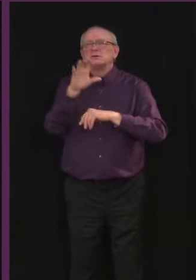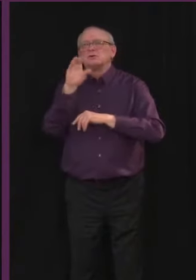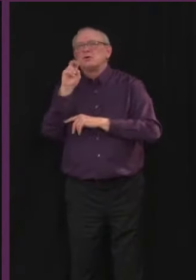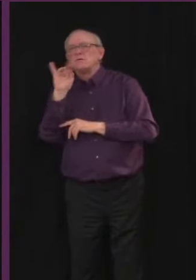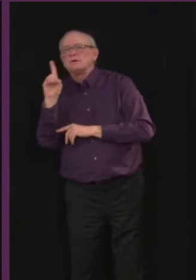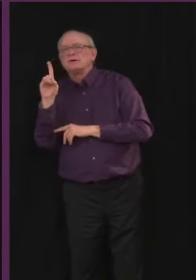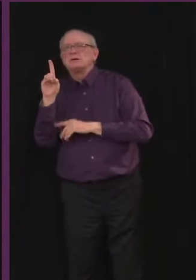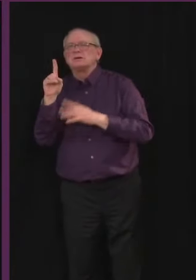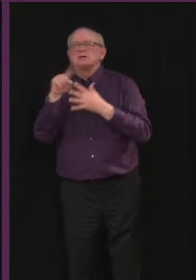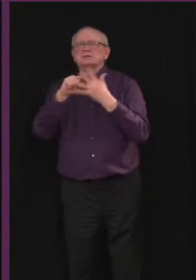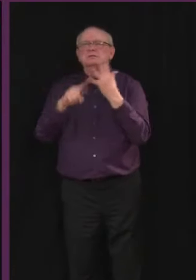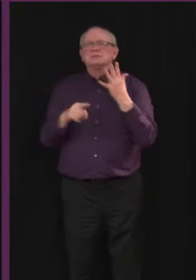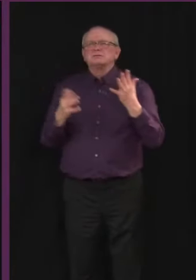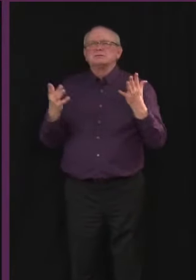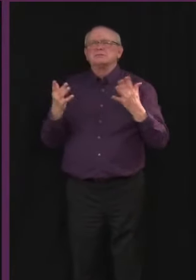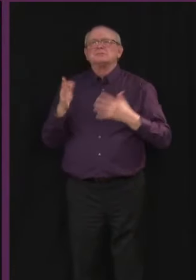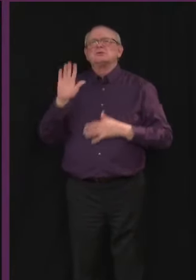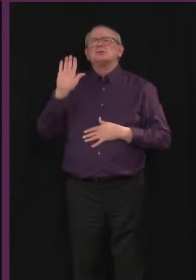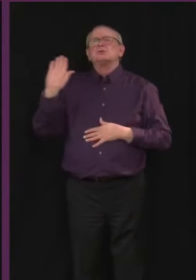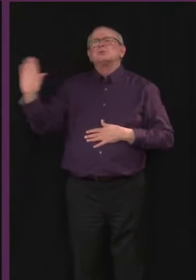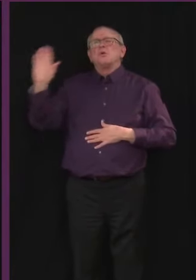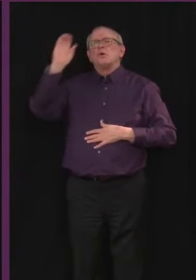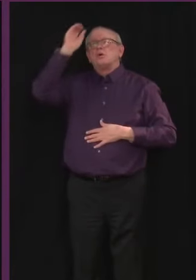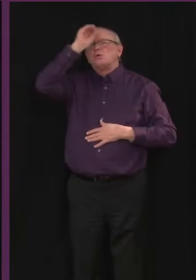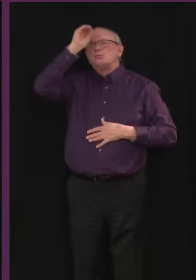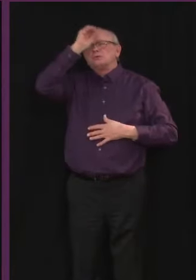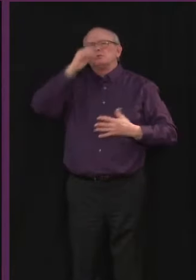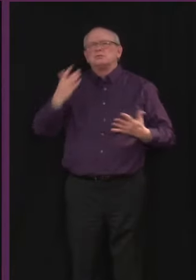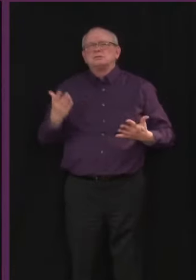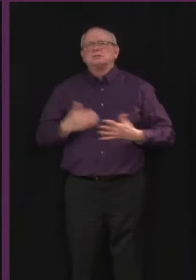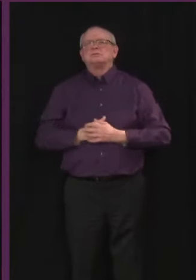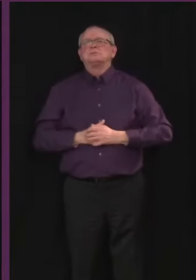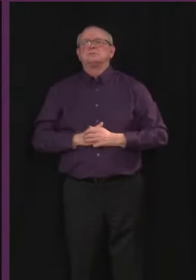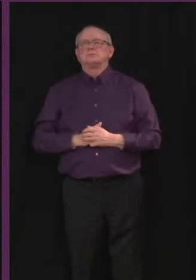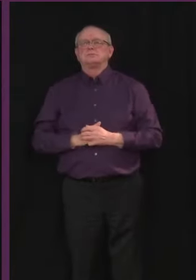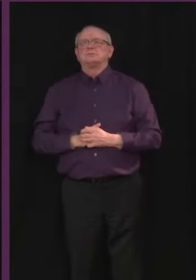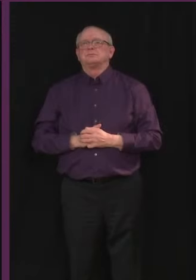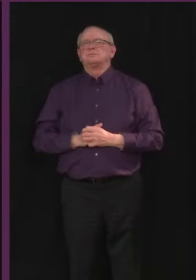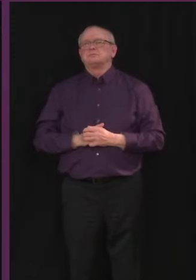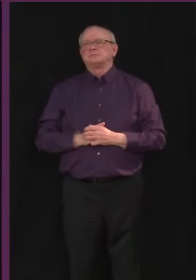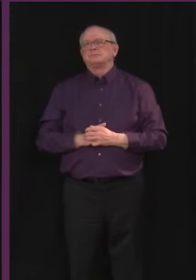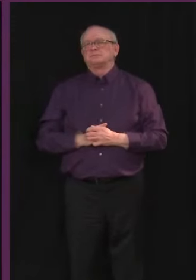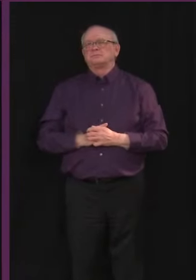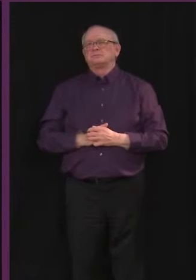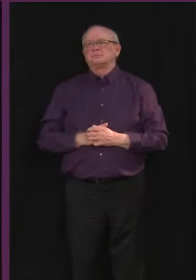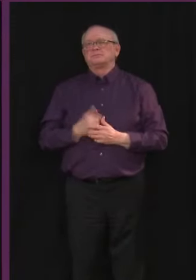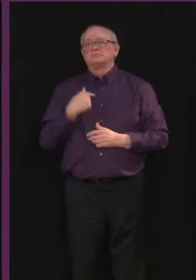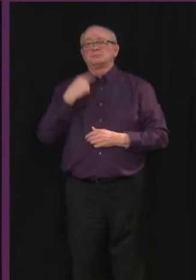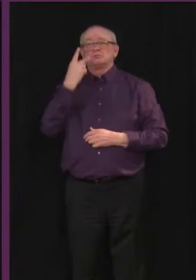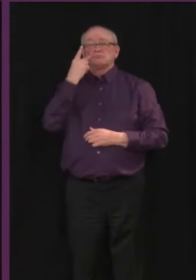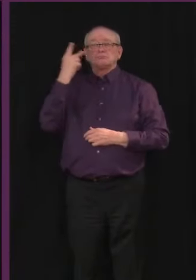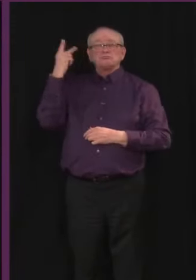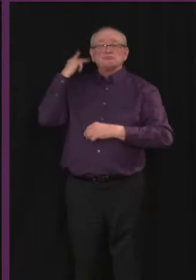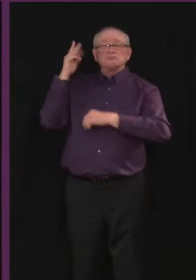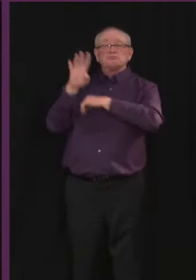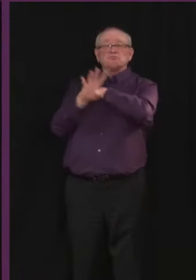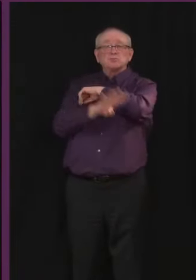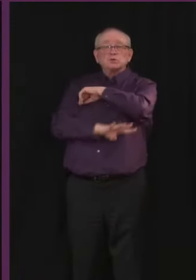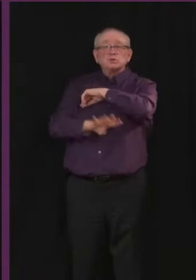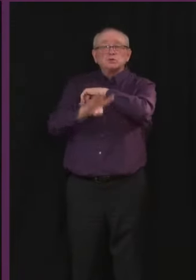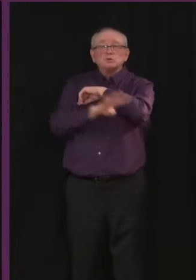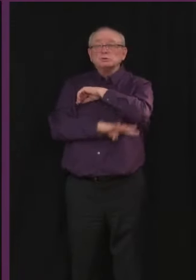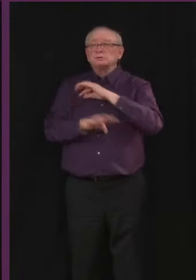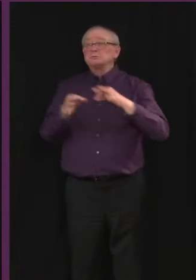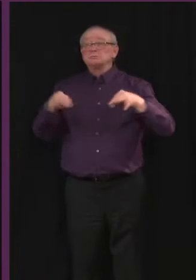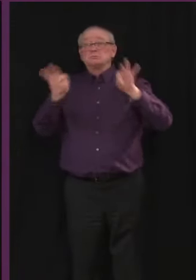The important part of looking back to our experience in the fall is making sure that we evaluate that in